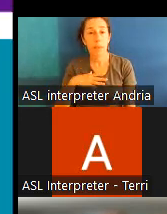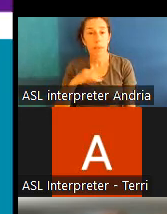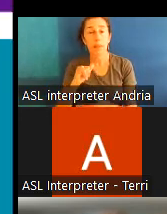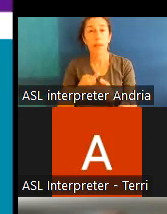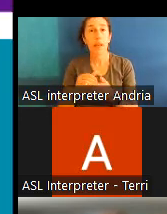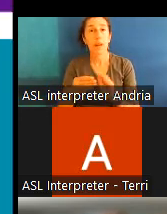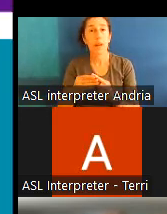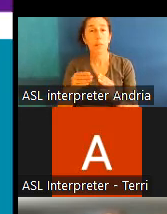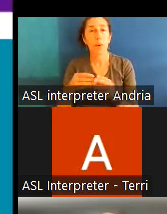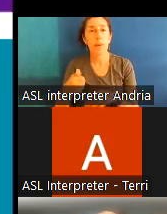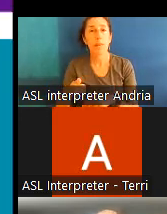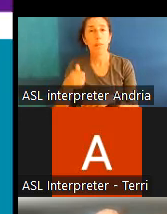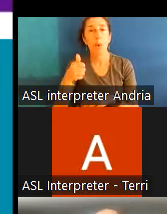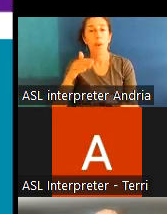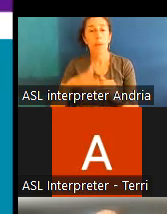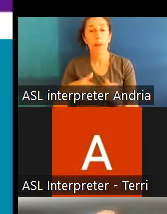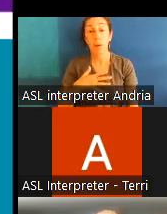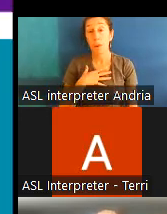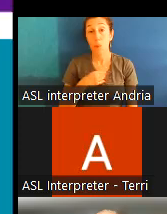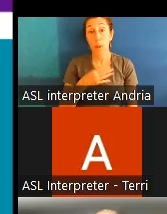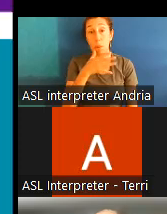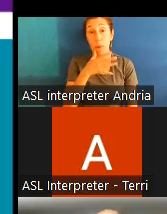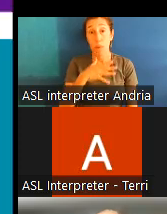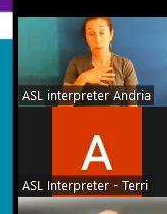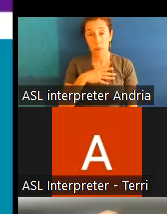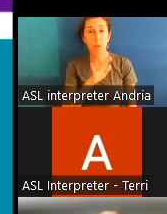4 white women, which is 25%.